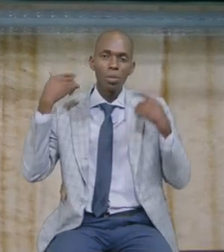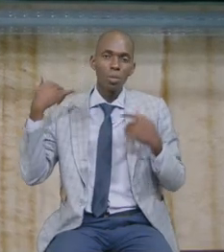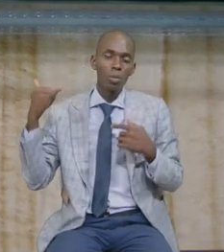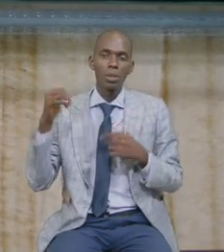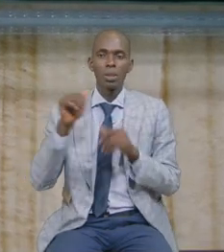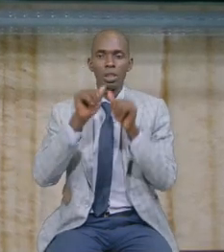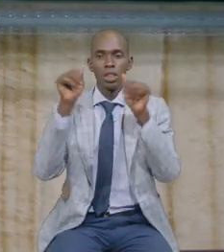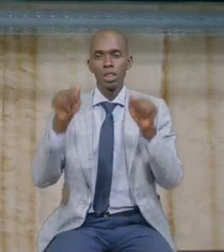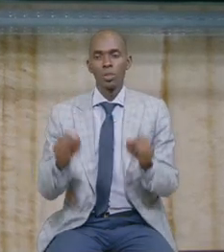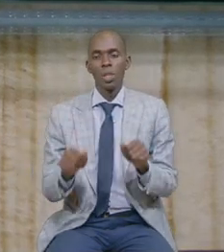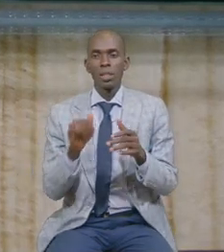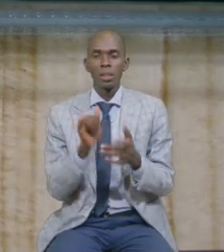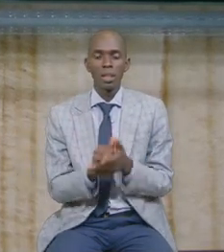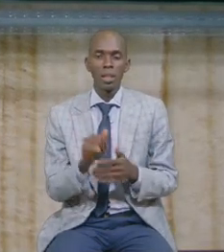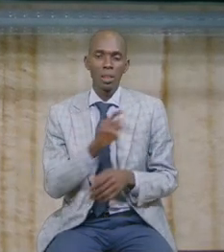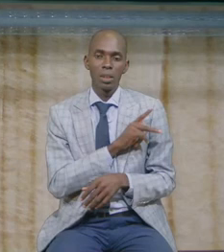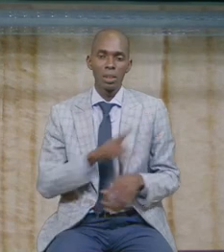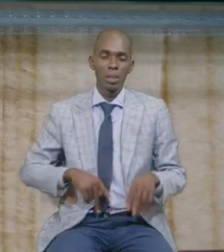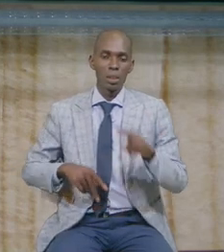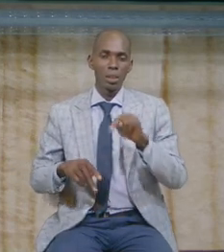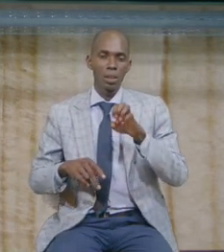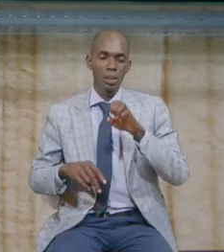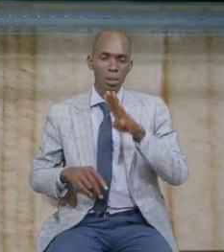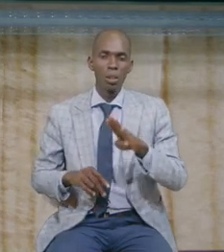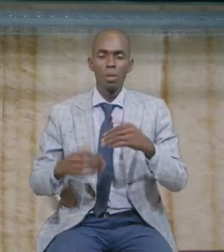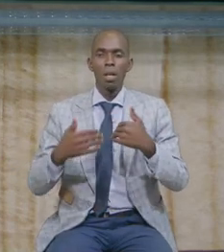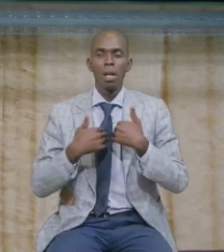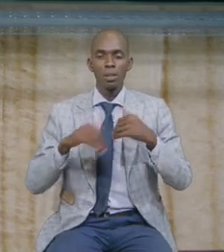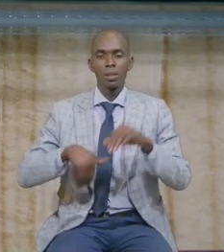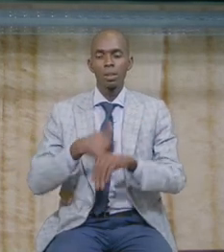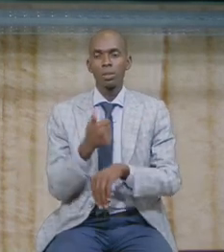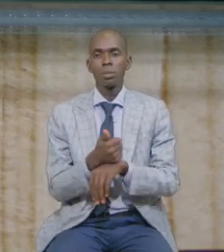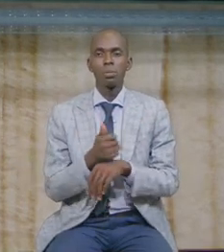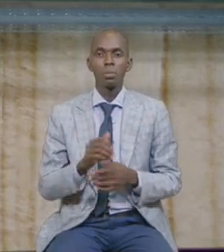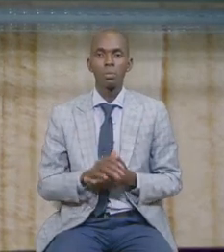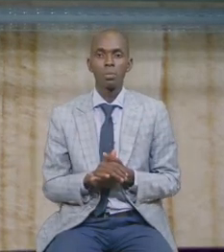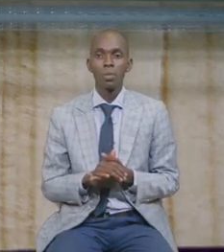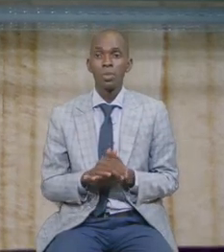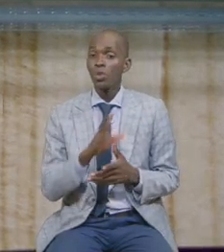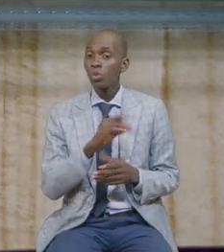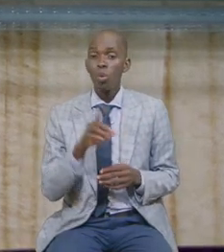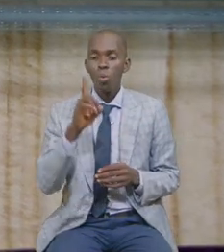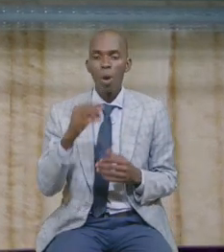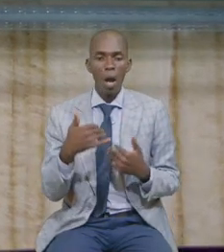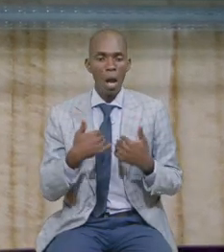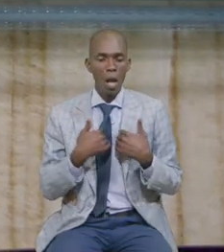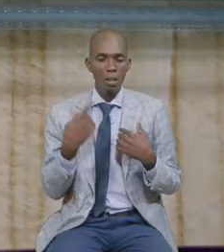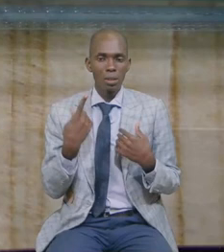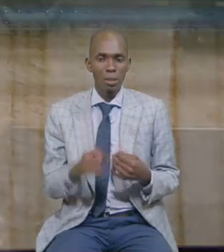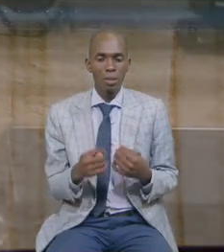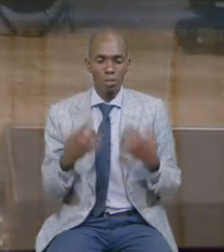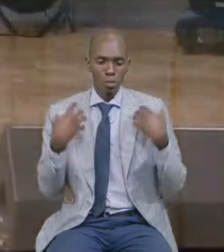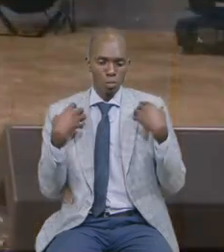that the recogniza the king had set up nobody had the marriage of his son